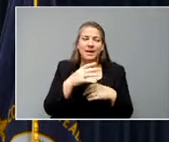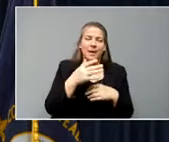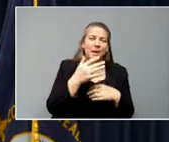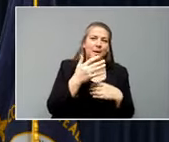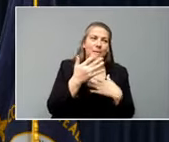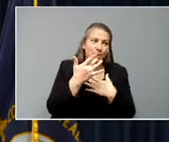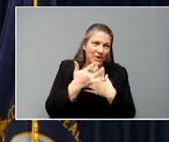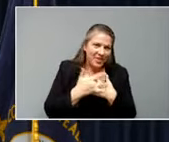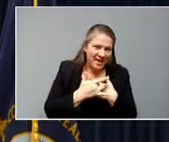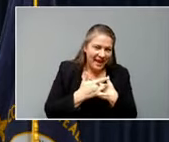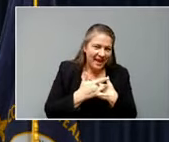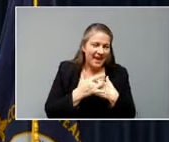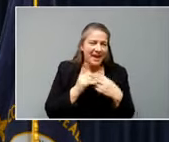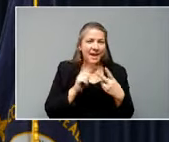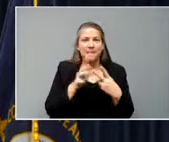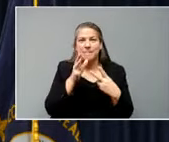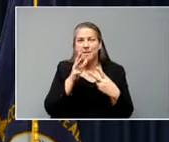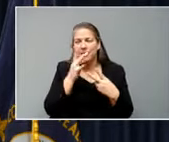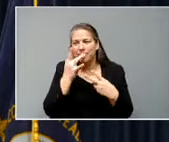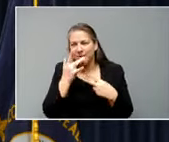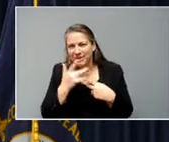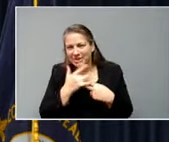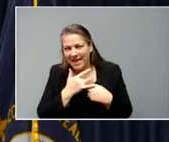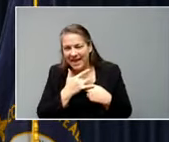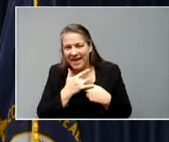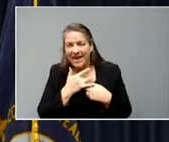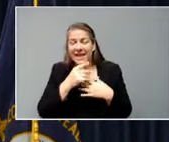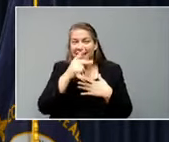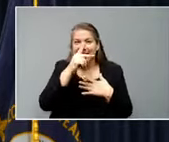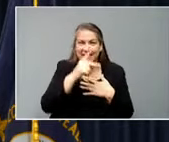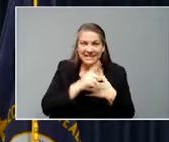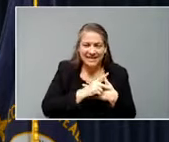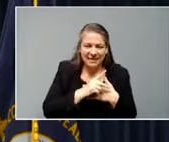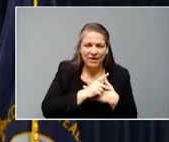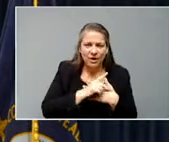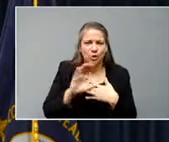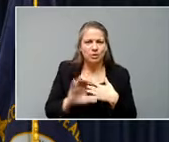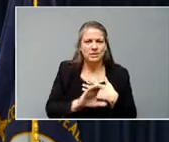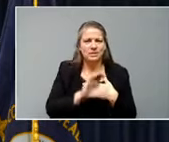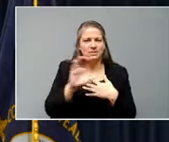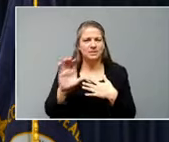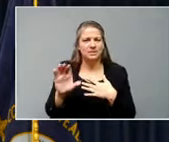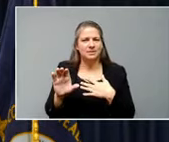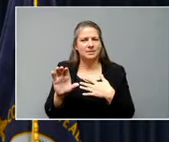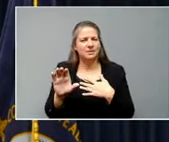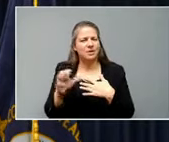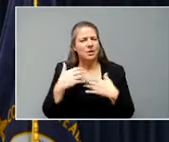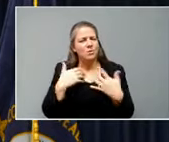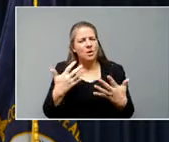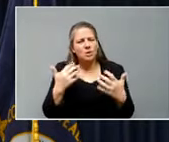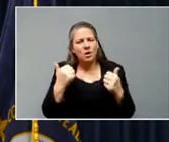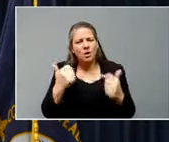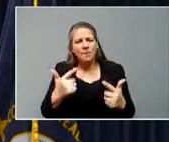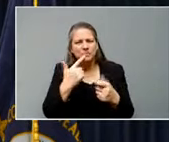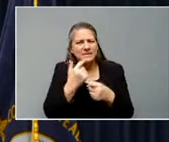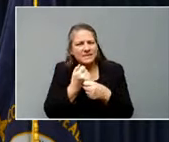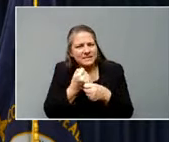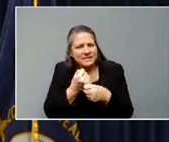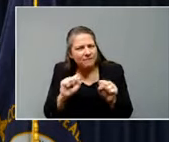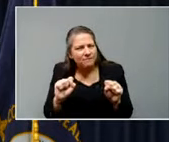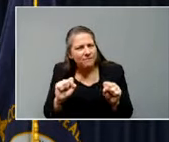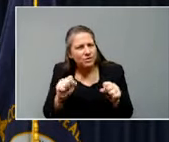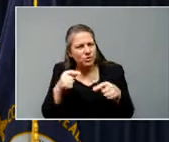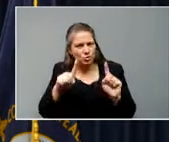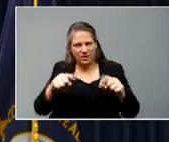that. And Christmas. I really want everybody to be safe during this period of